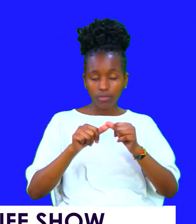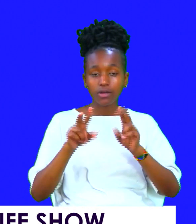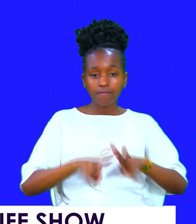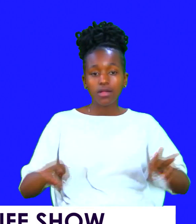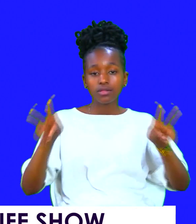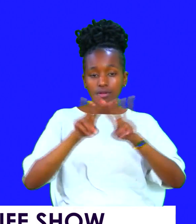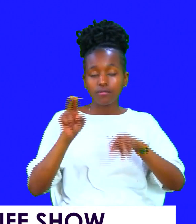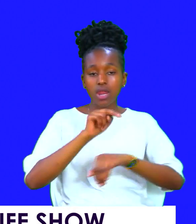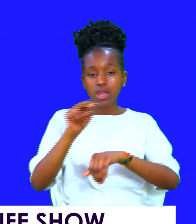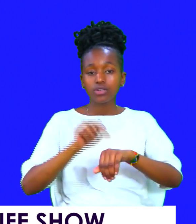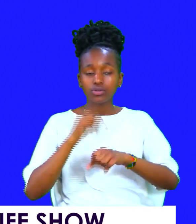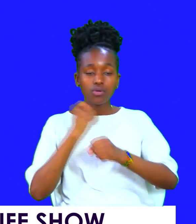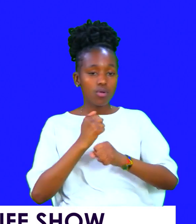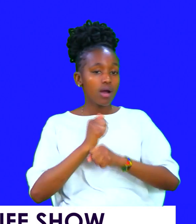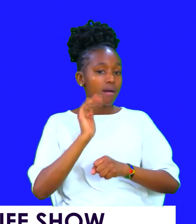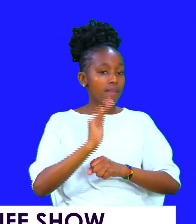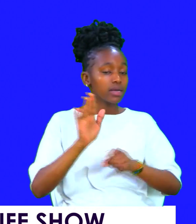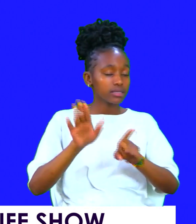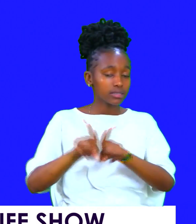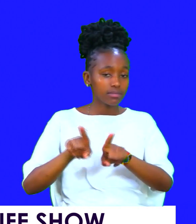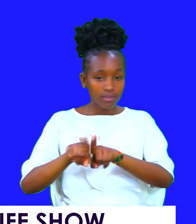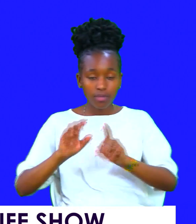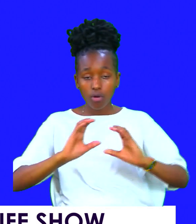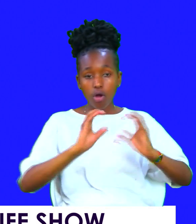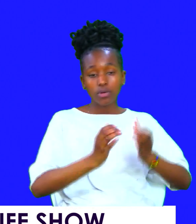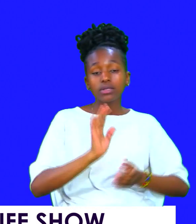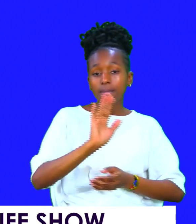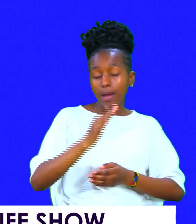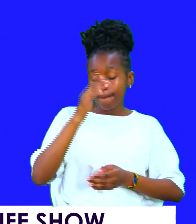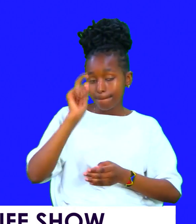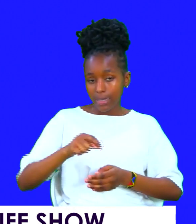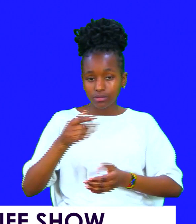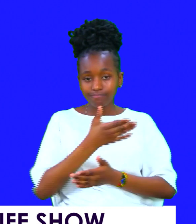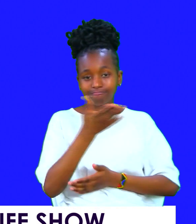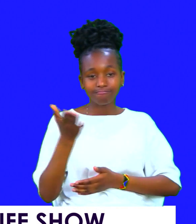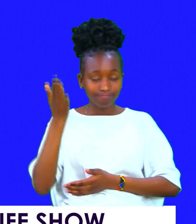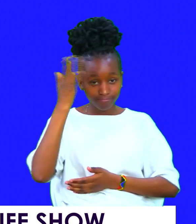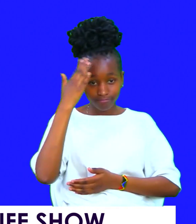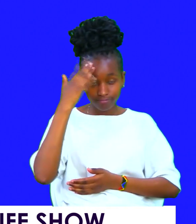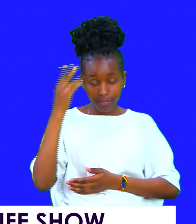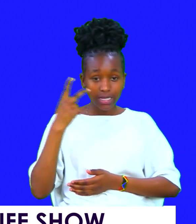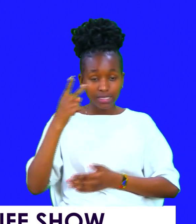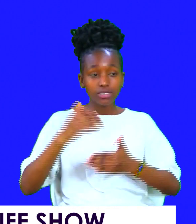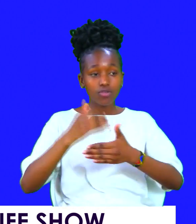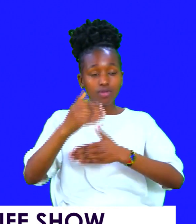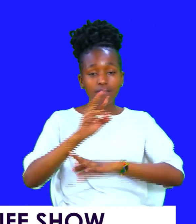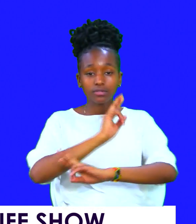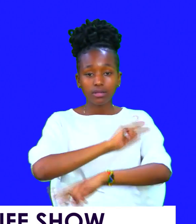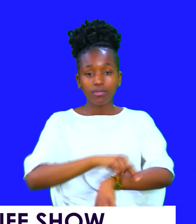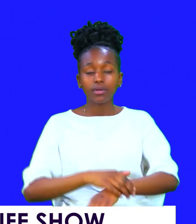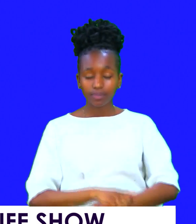family, your work, and your community. Because you need to know it. See you after the break.